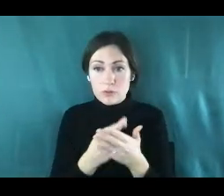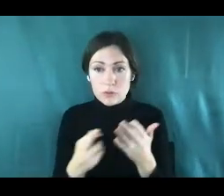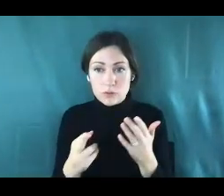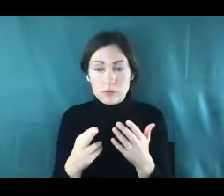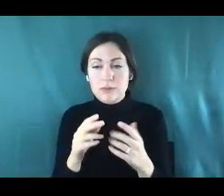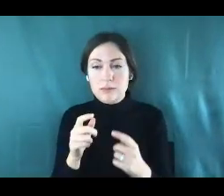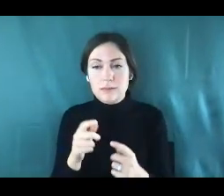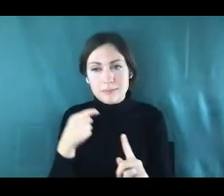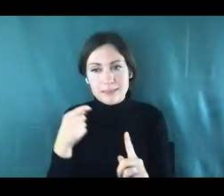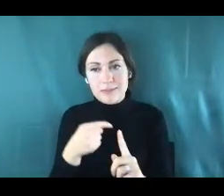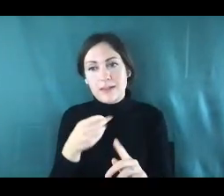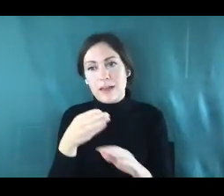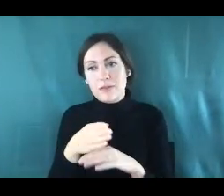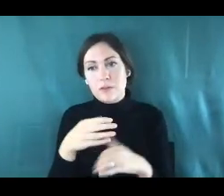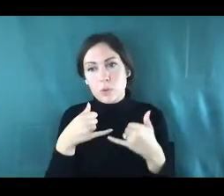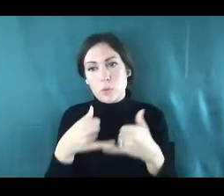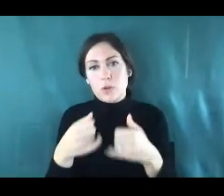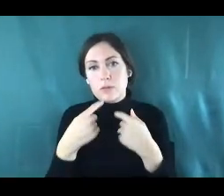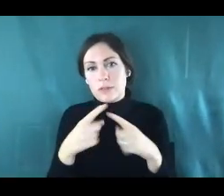been announced.